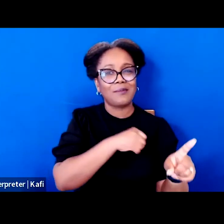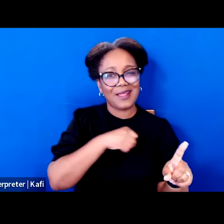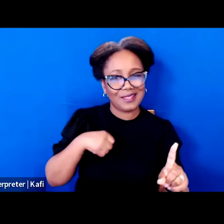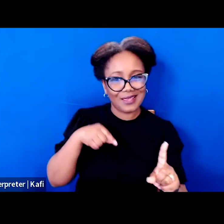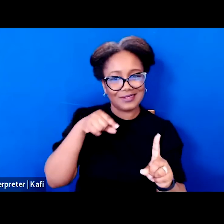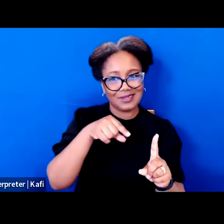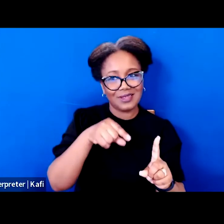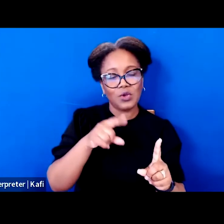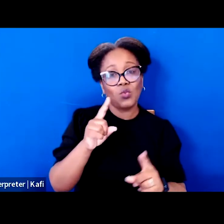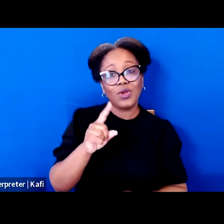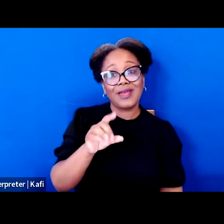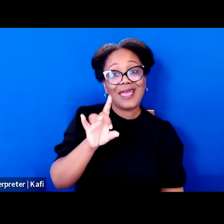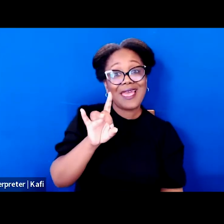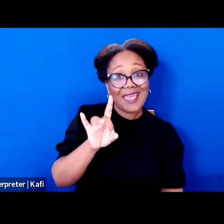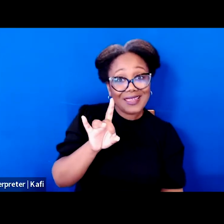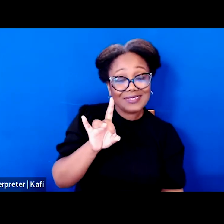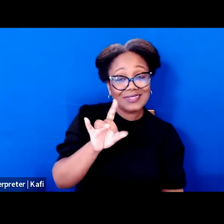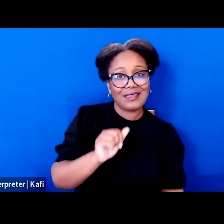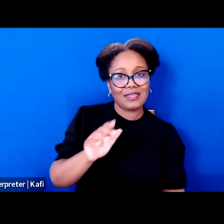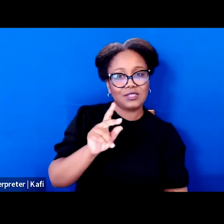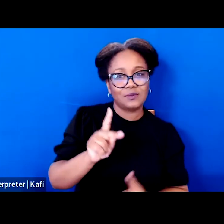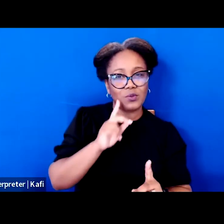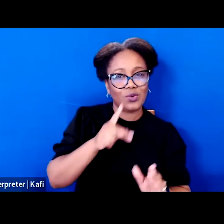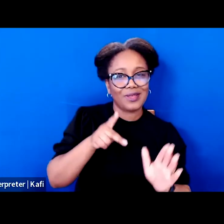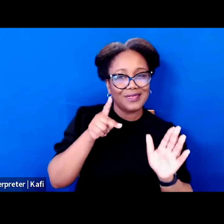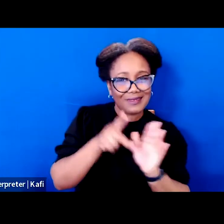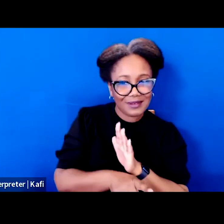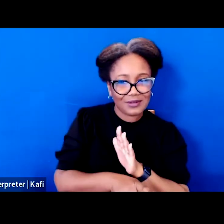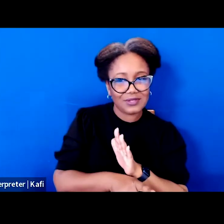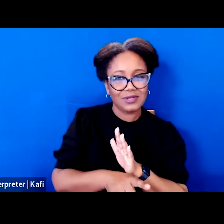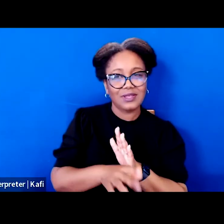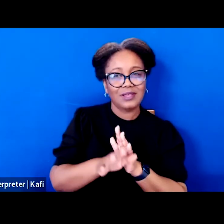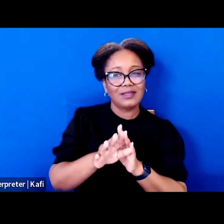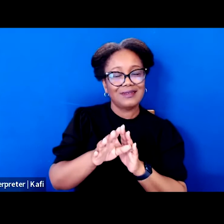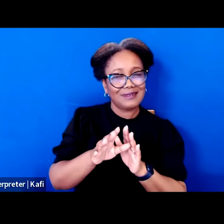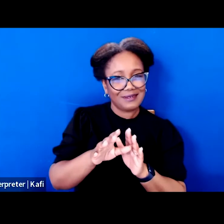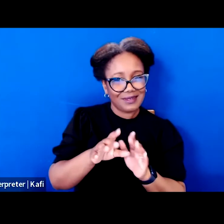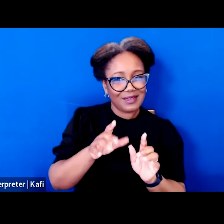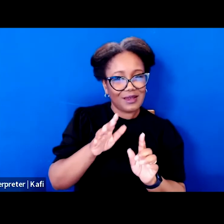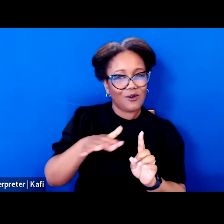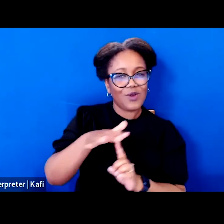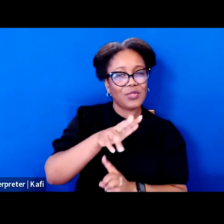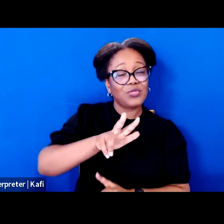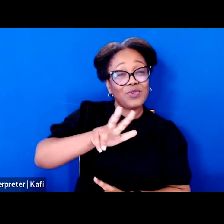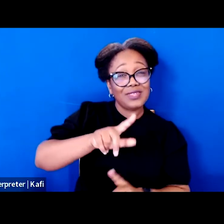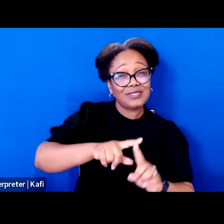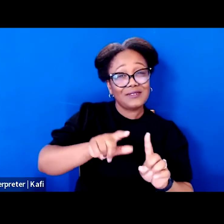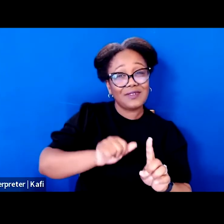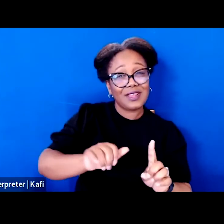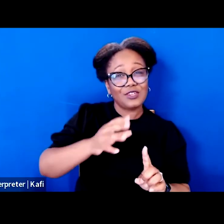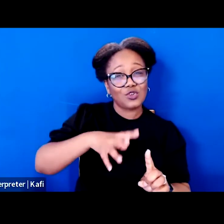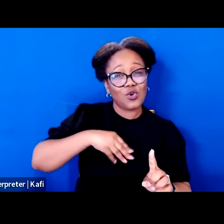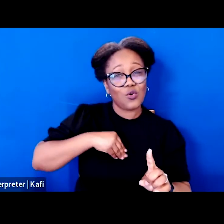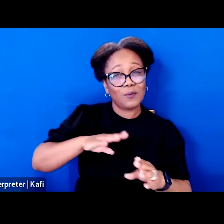spas in the Atlanta area. That's 3 spas across many